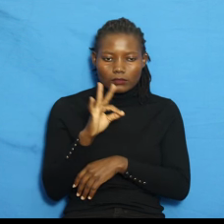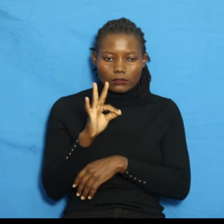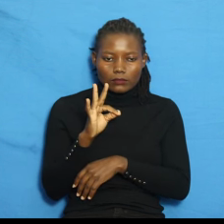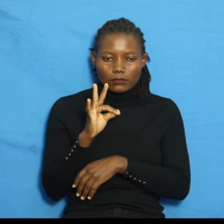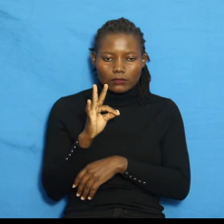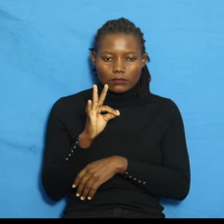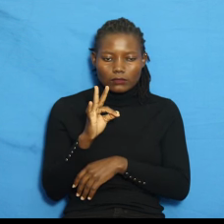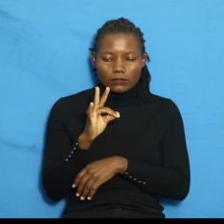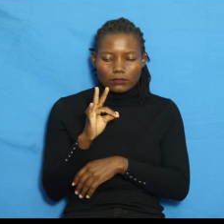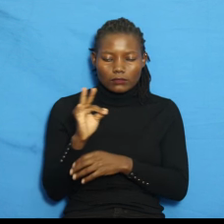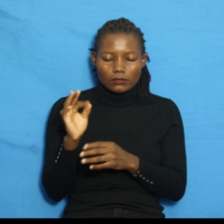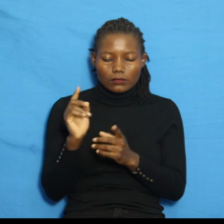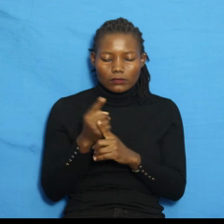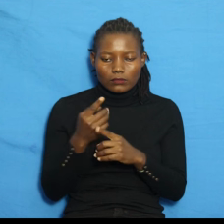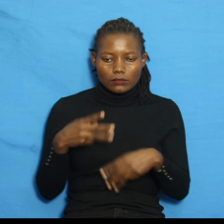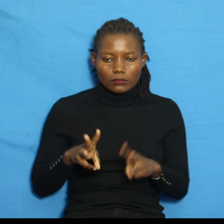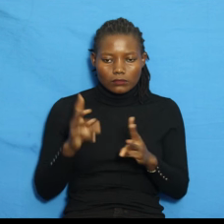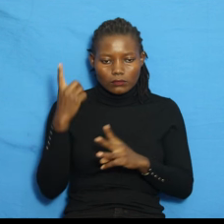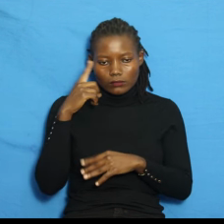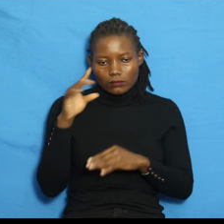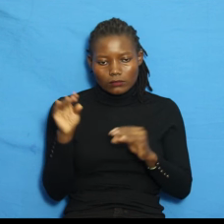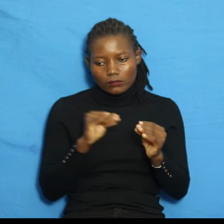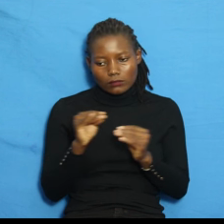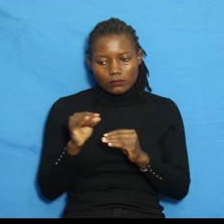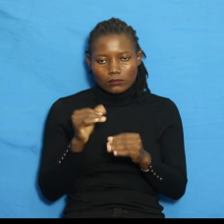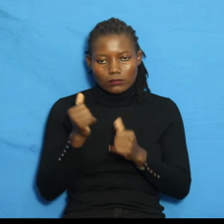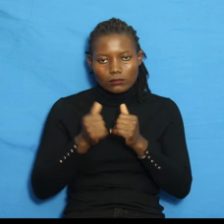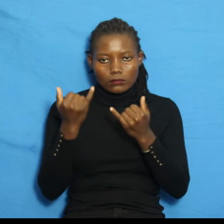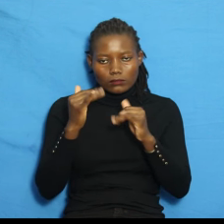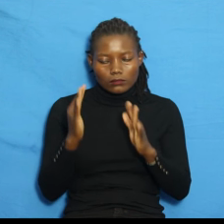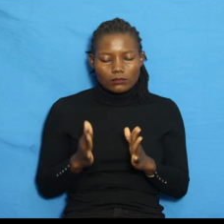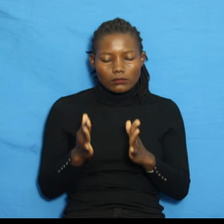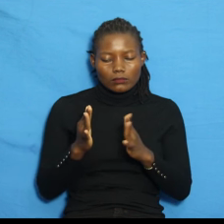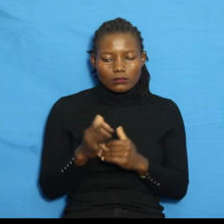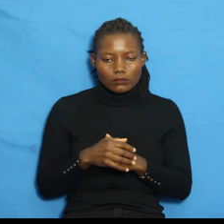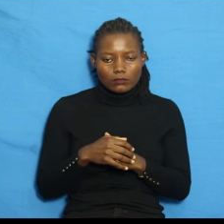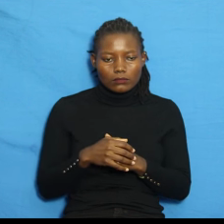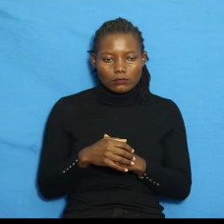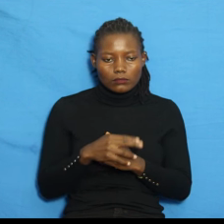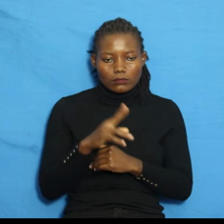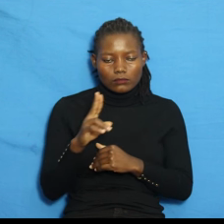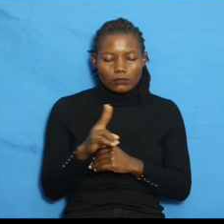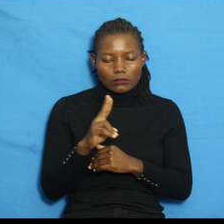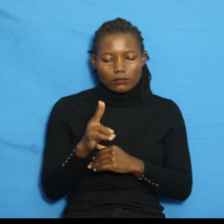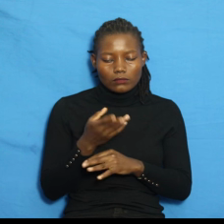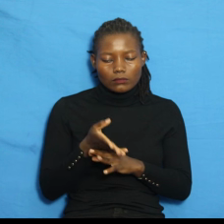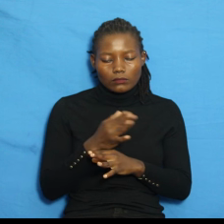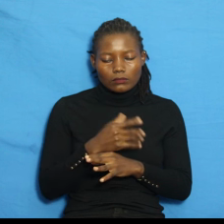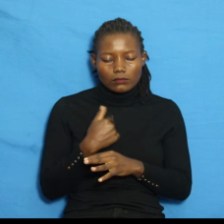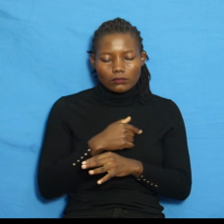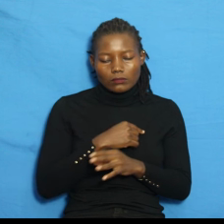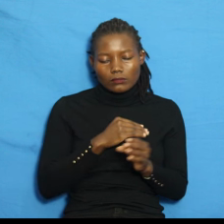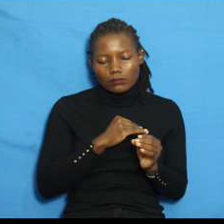The discus throw has got three aspects of motion that the athlete